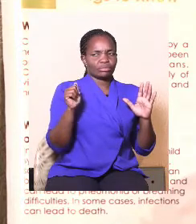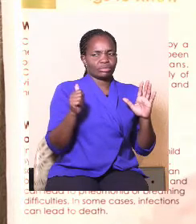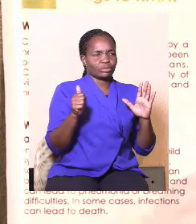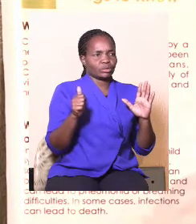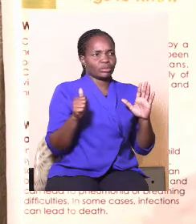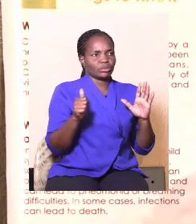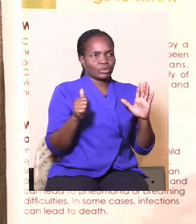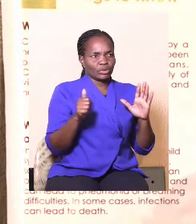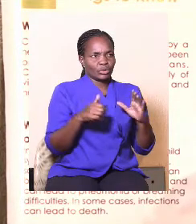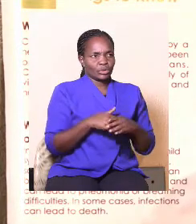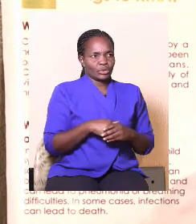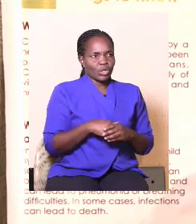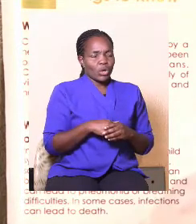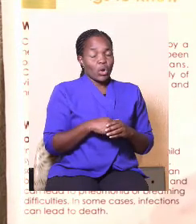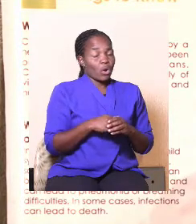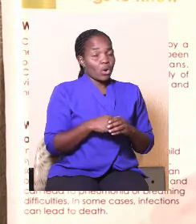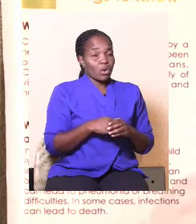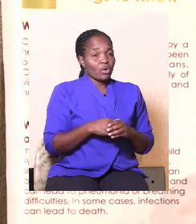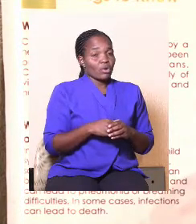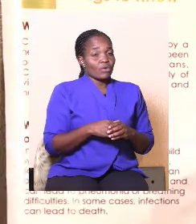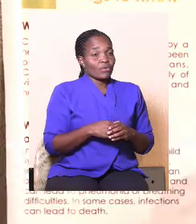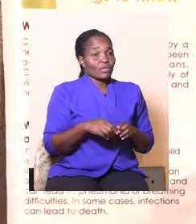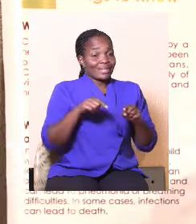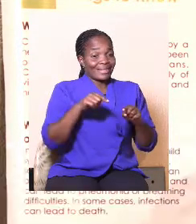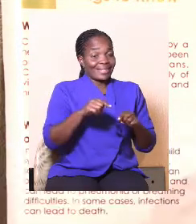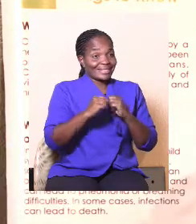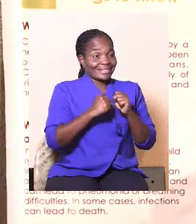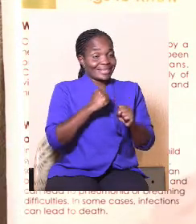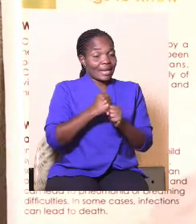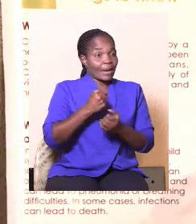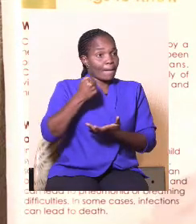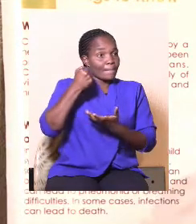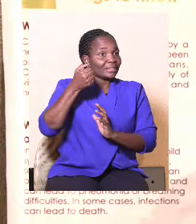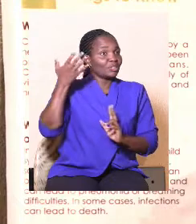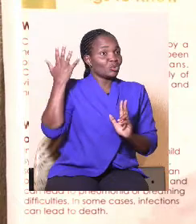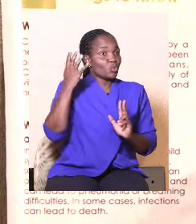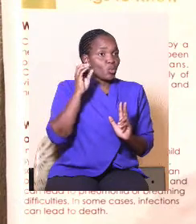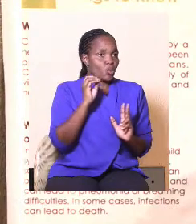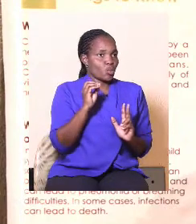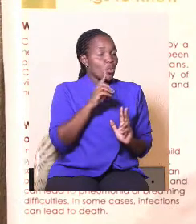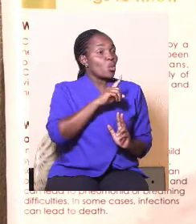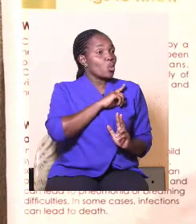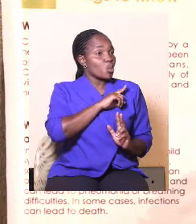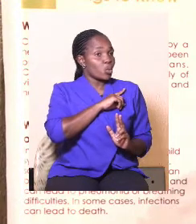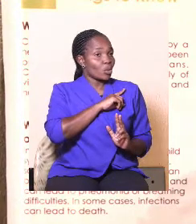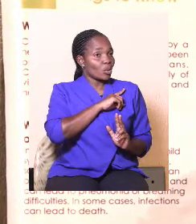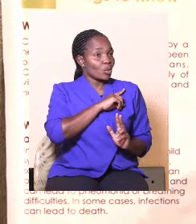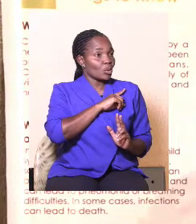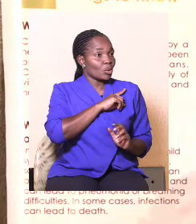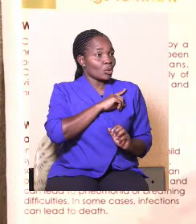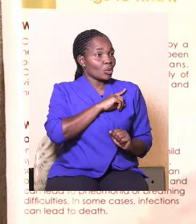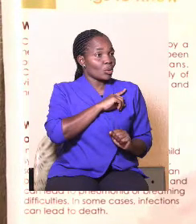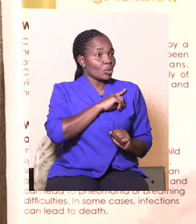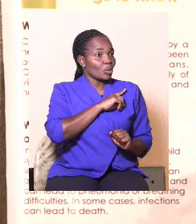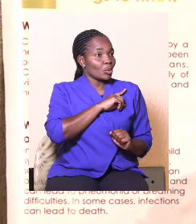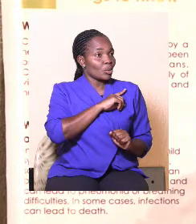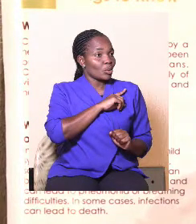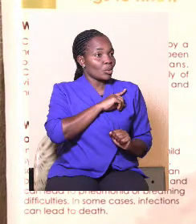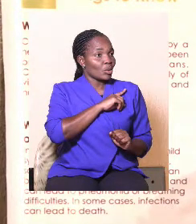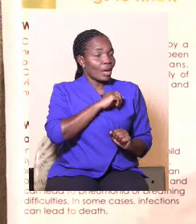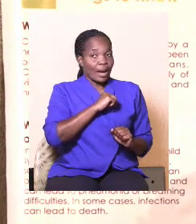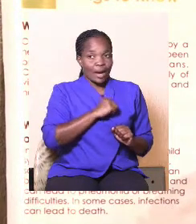we have not tabled the budget yet, because first of all, we are in a period